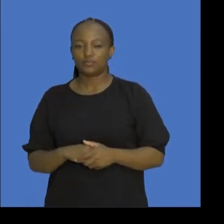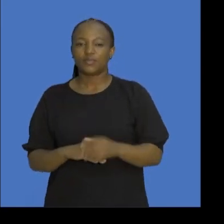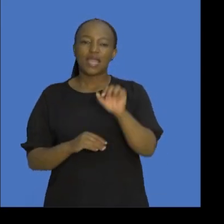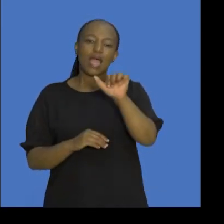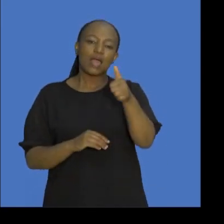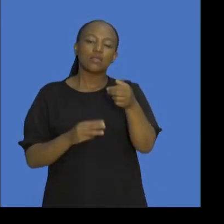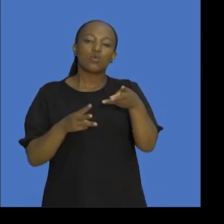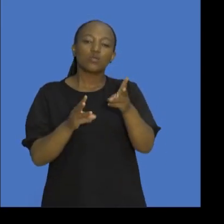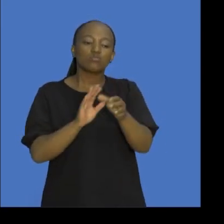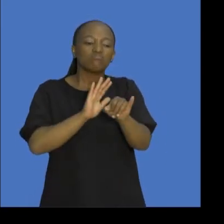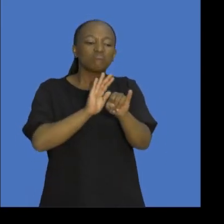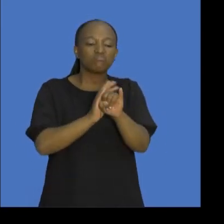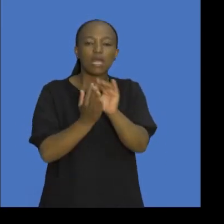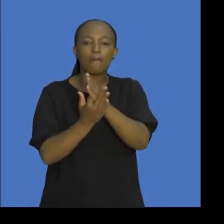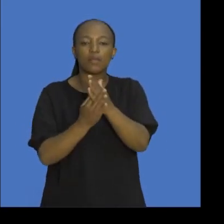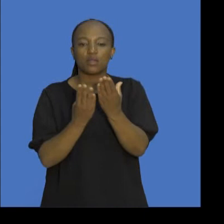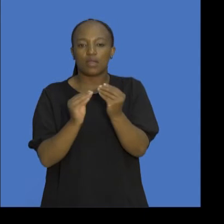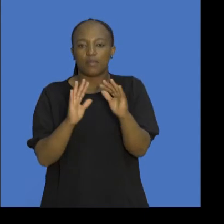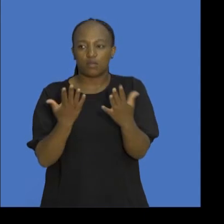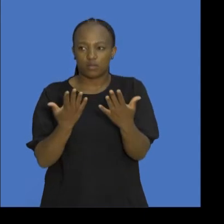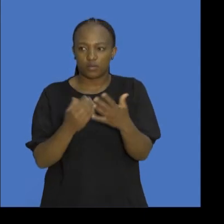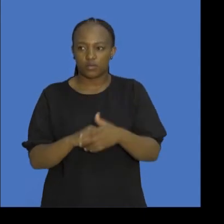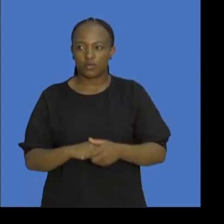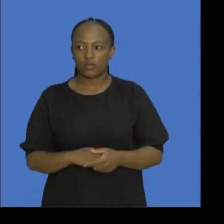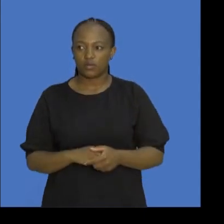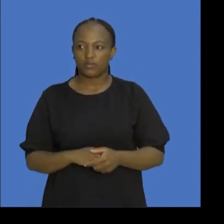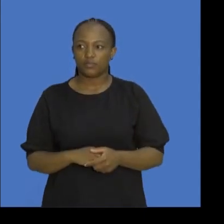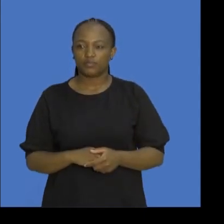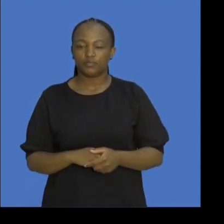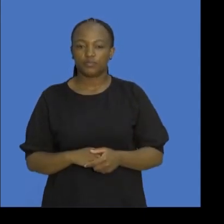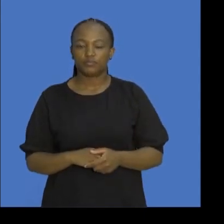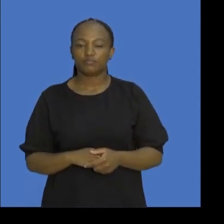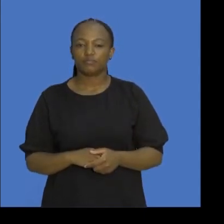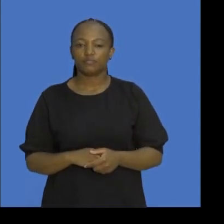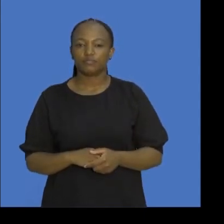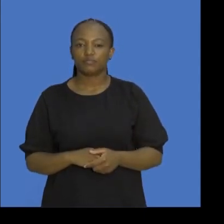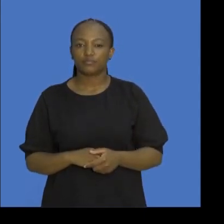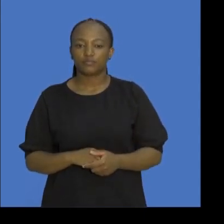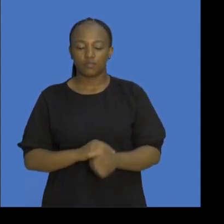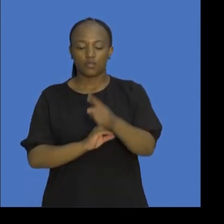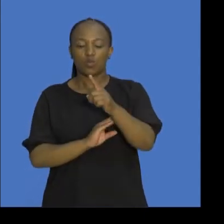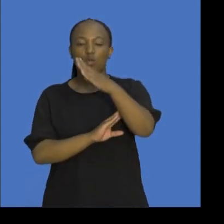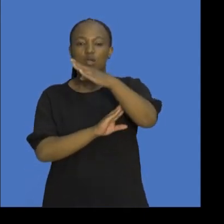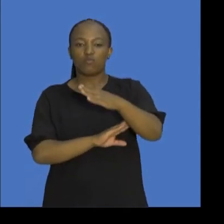Another way to find the position of the median is a half